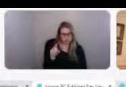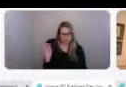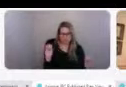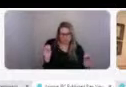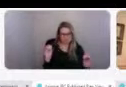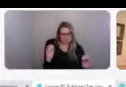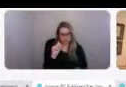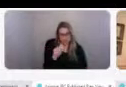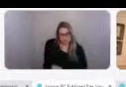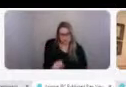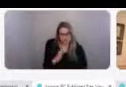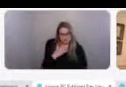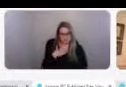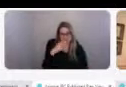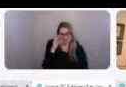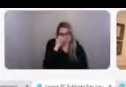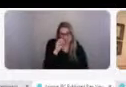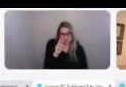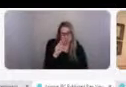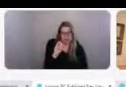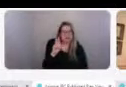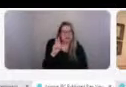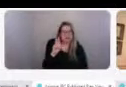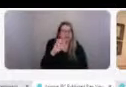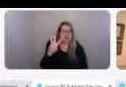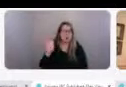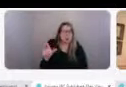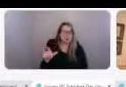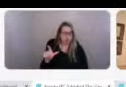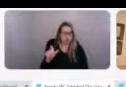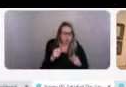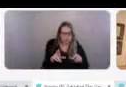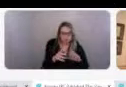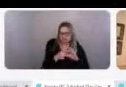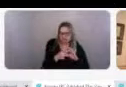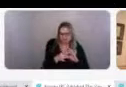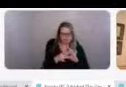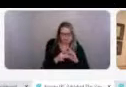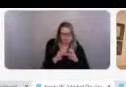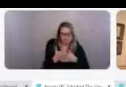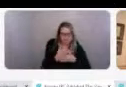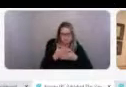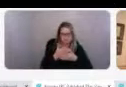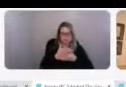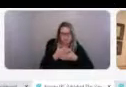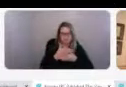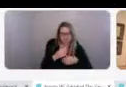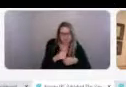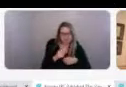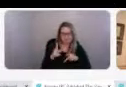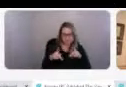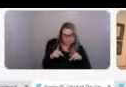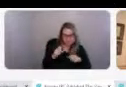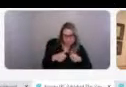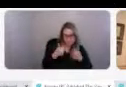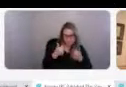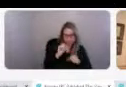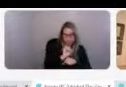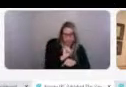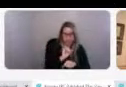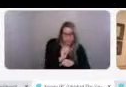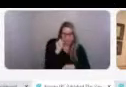south in my opinion than mcdowell road um there's no connection between uh those people who live and work in